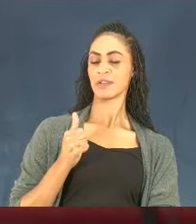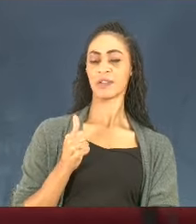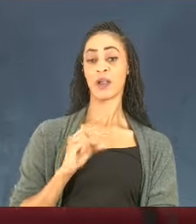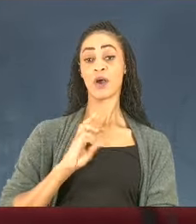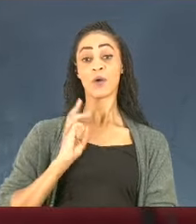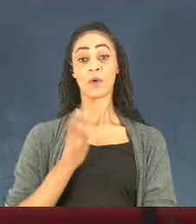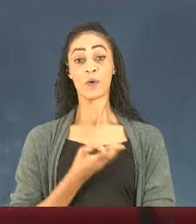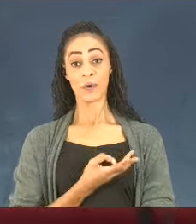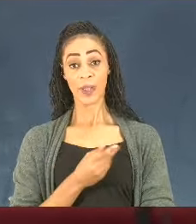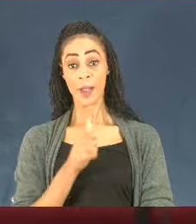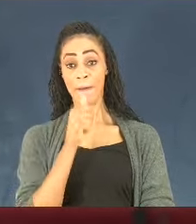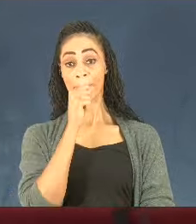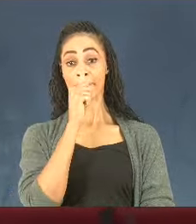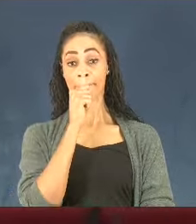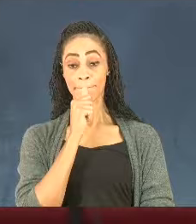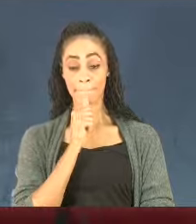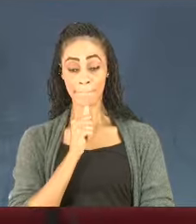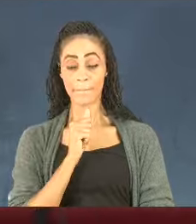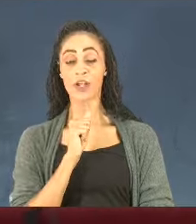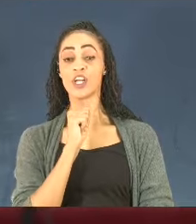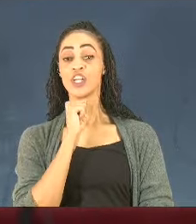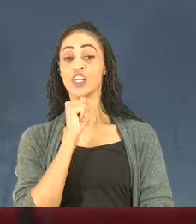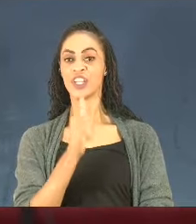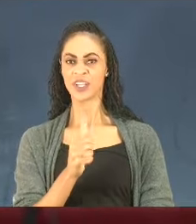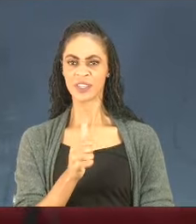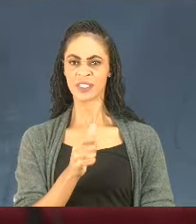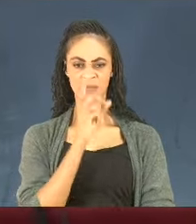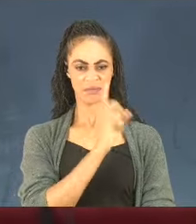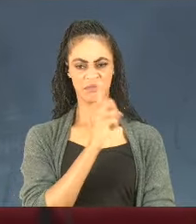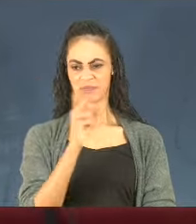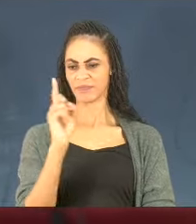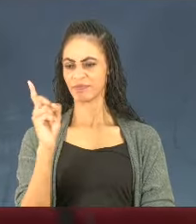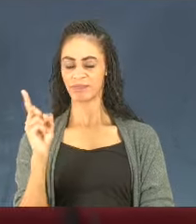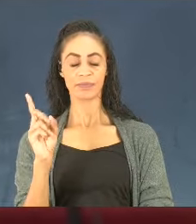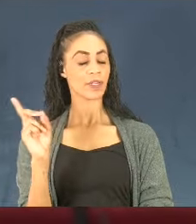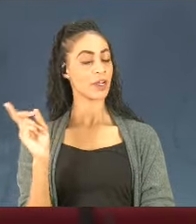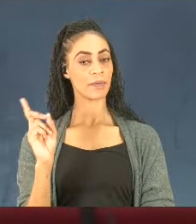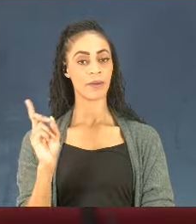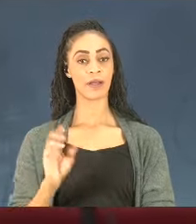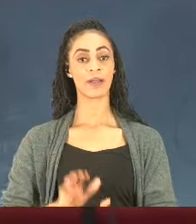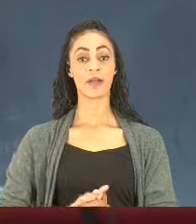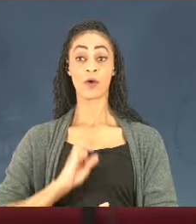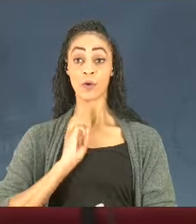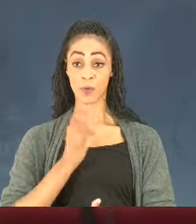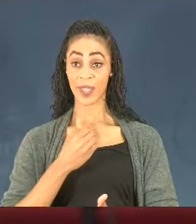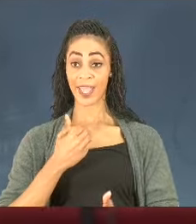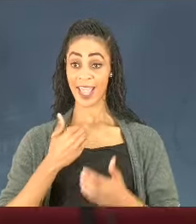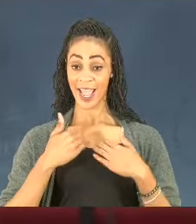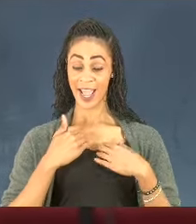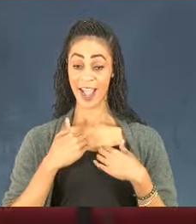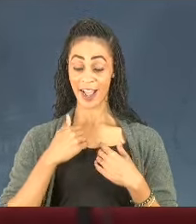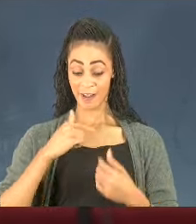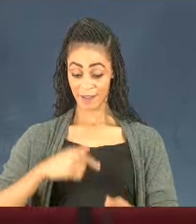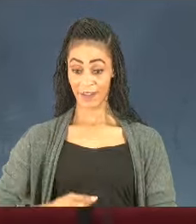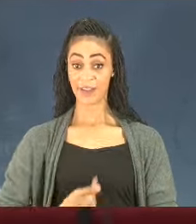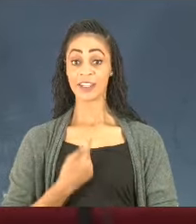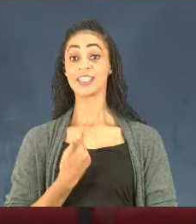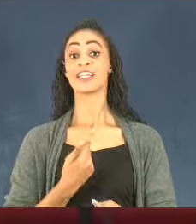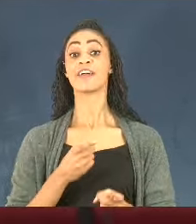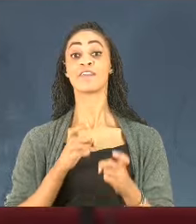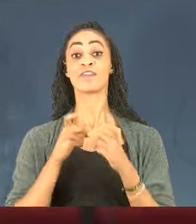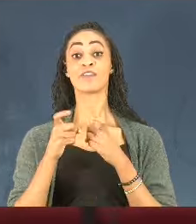gentleness instead of harshness. Amen. We are people of self-control instead of simply following